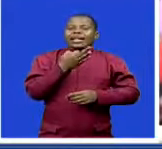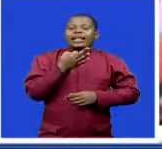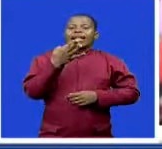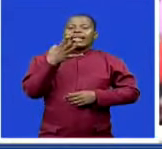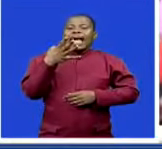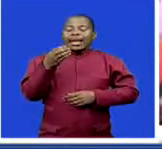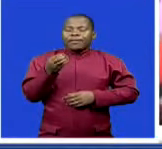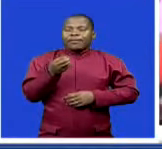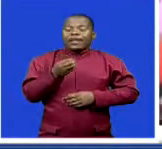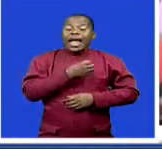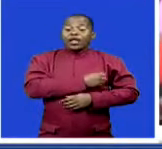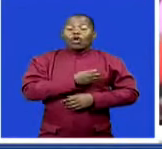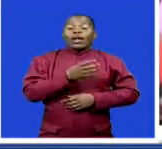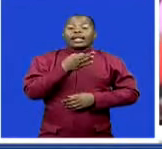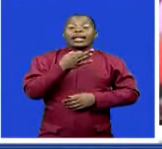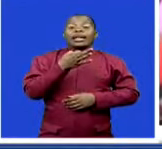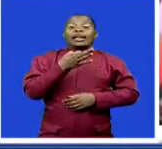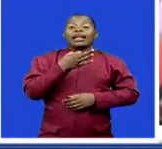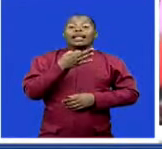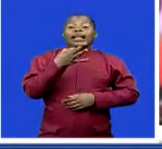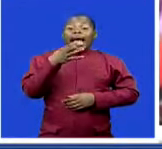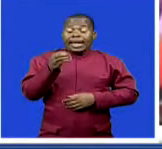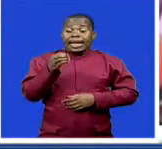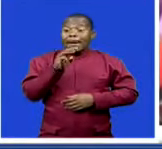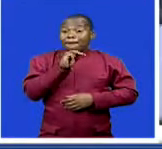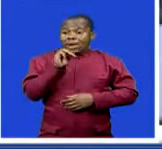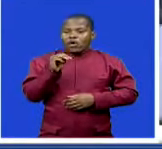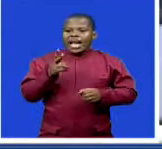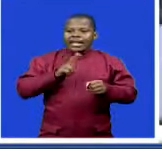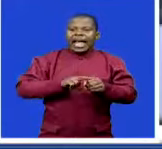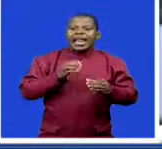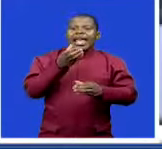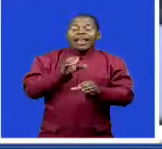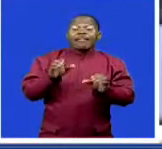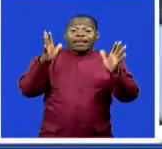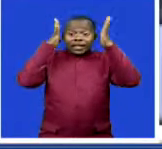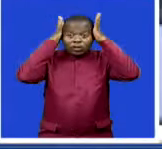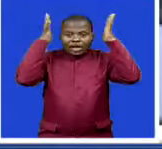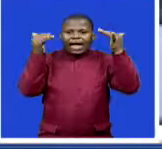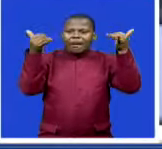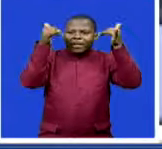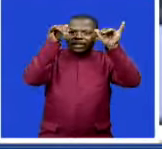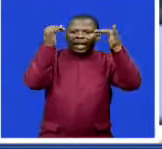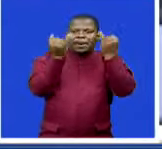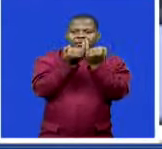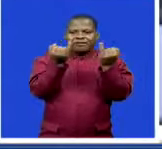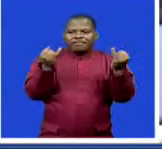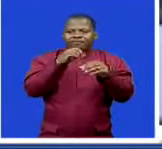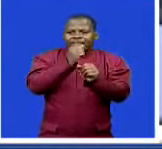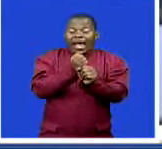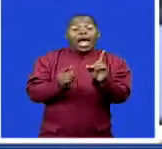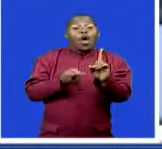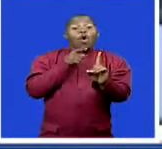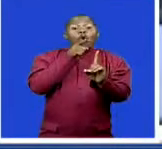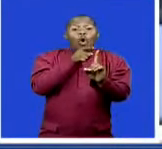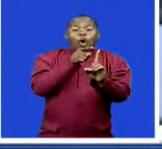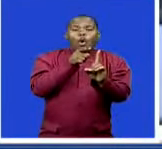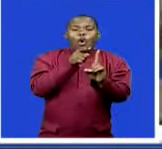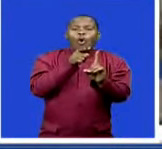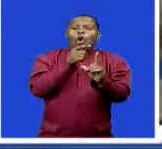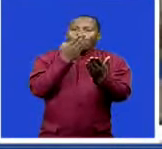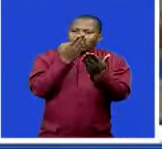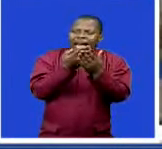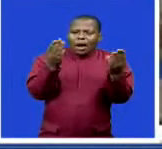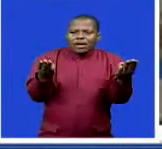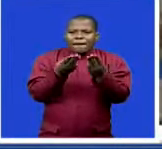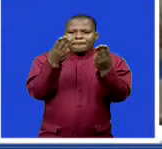Malangeni. Since the country was celebrating Independence Day, His Majesty implored the nation to follow the example of past